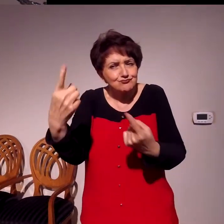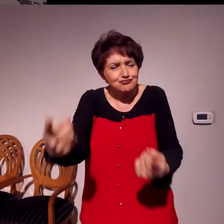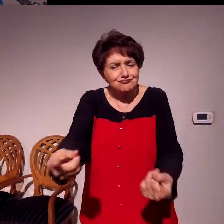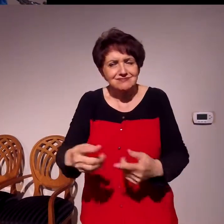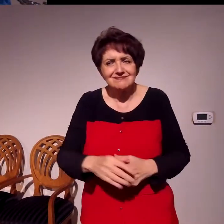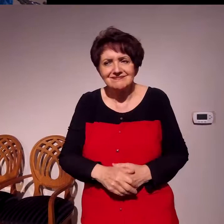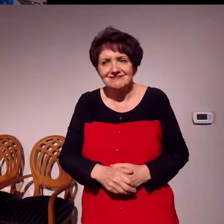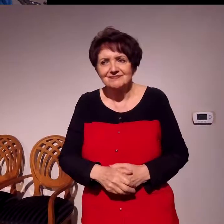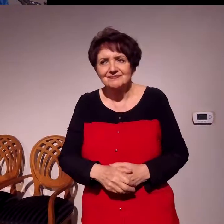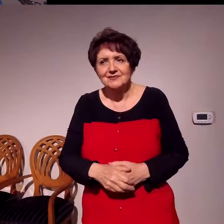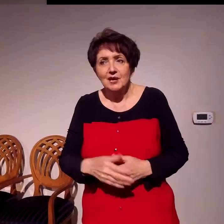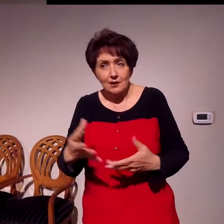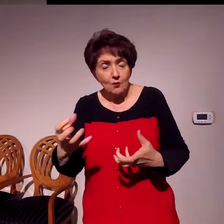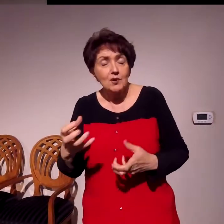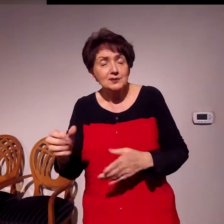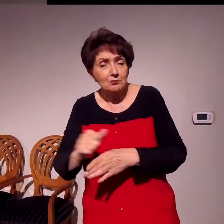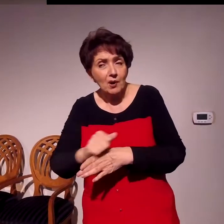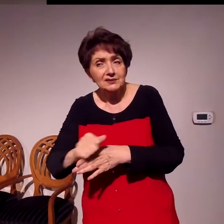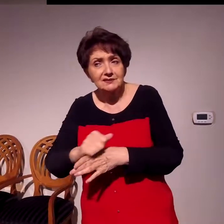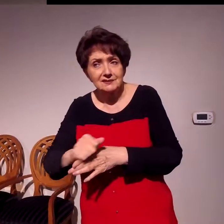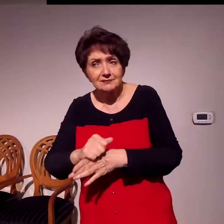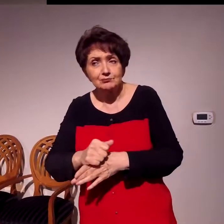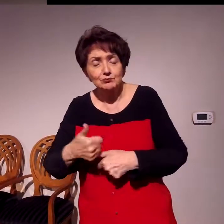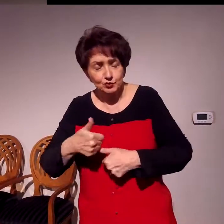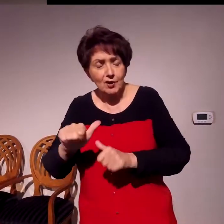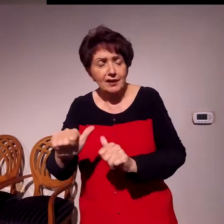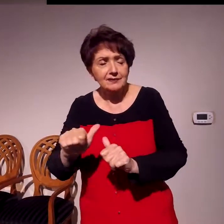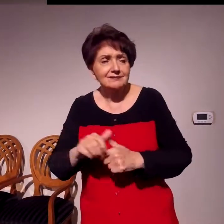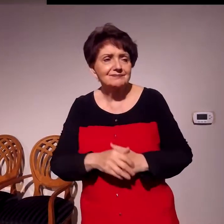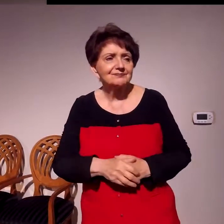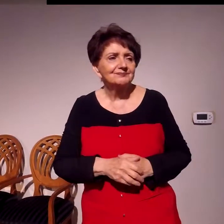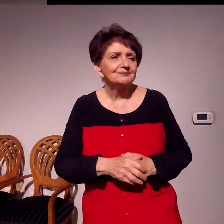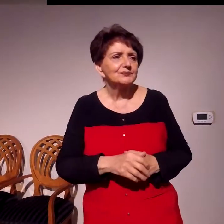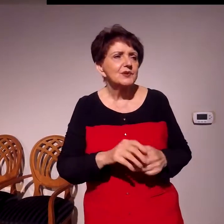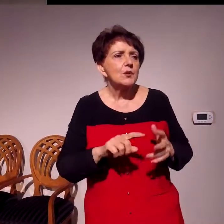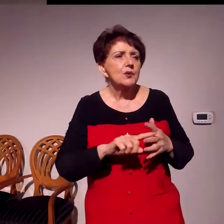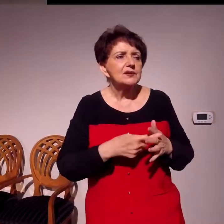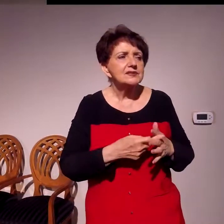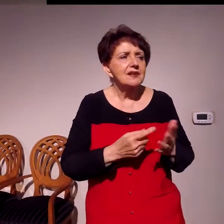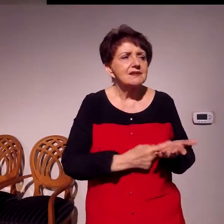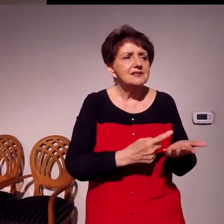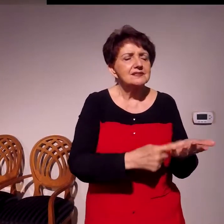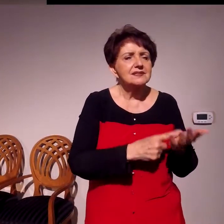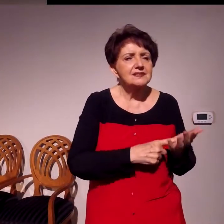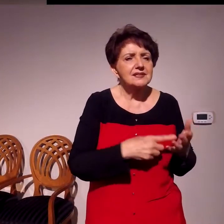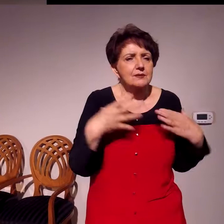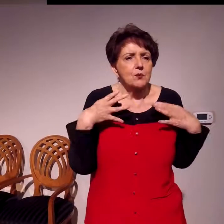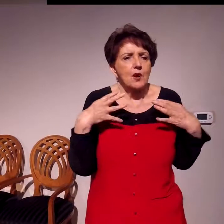seeking to practice them. So we're going to start out by talking about well-being.